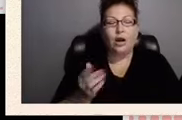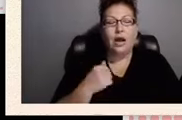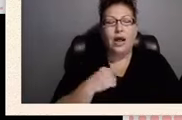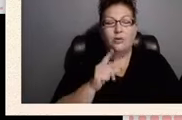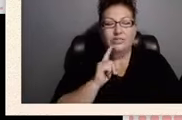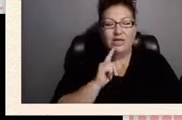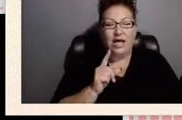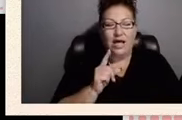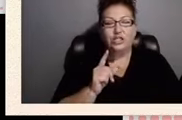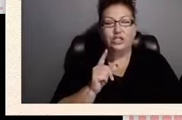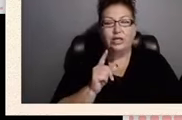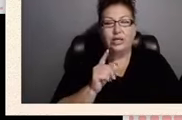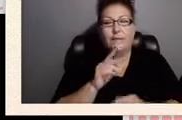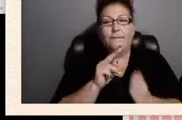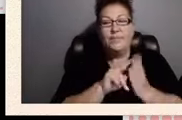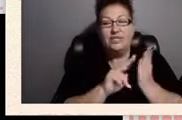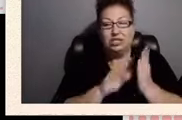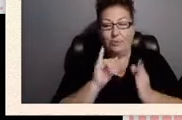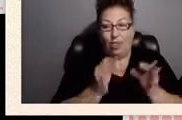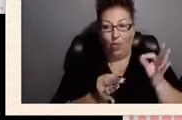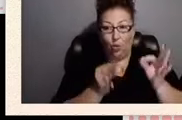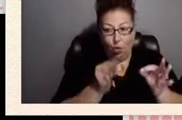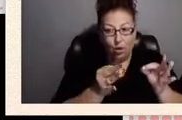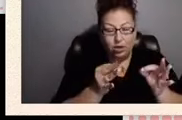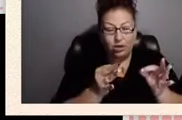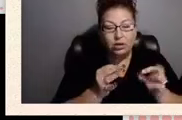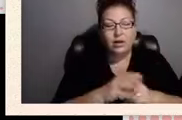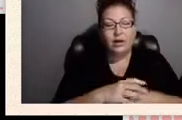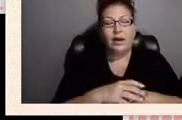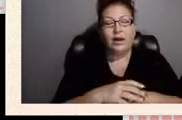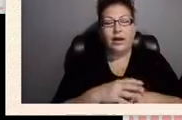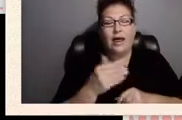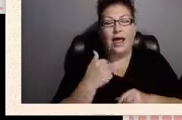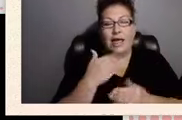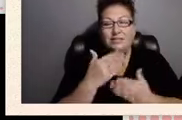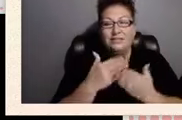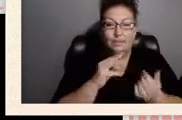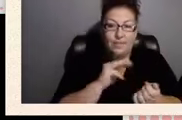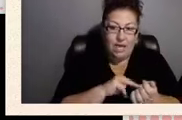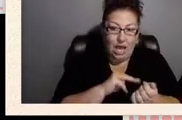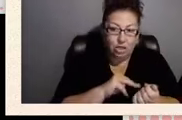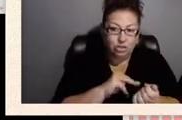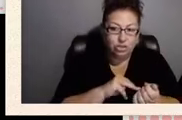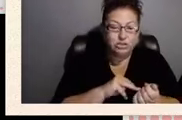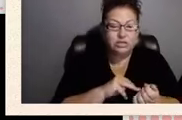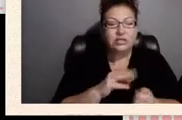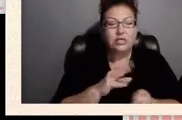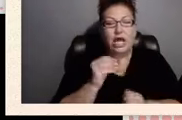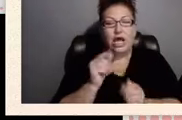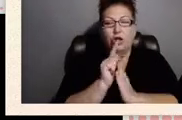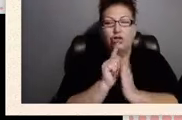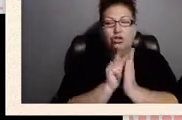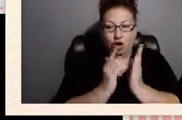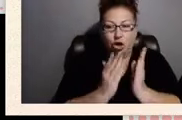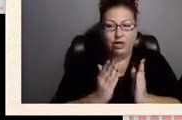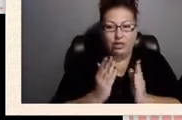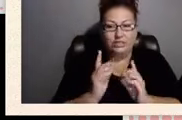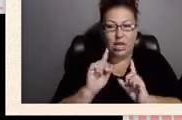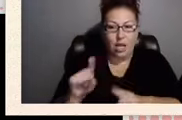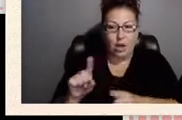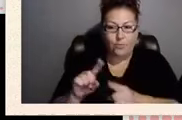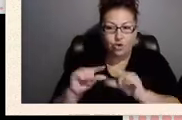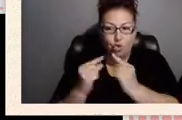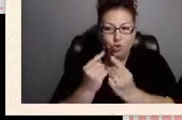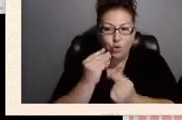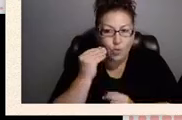court and had some doctors and attorneys come to the group home to, I guess, question